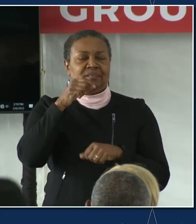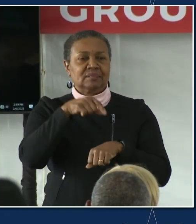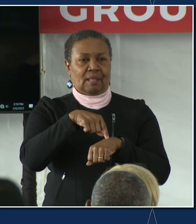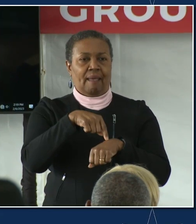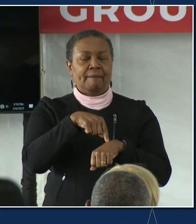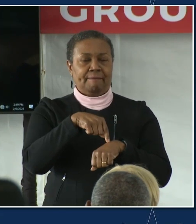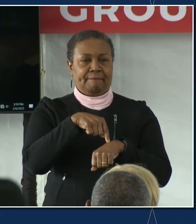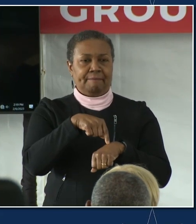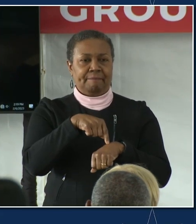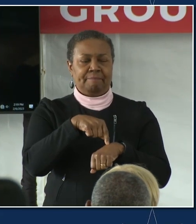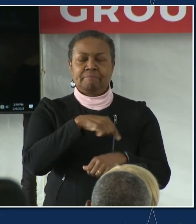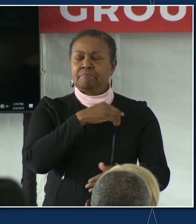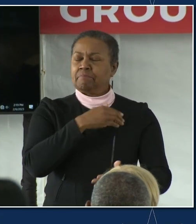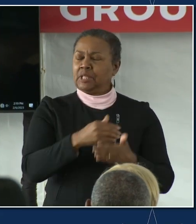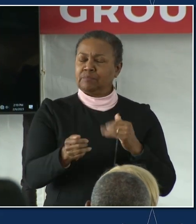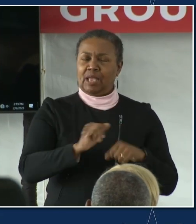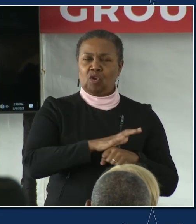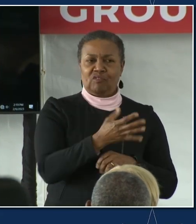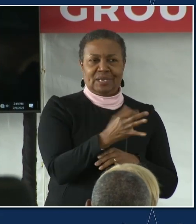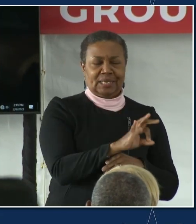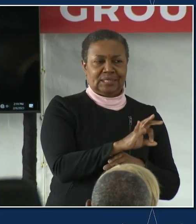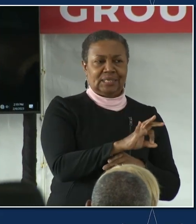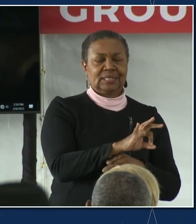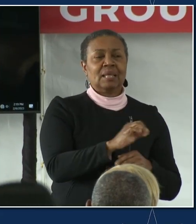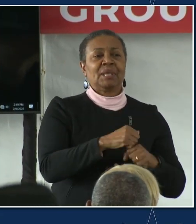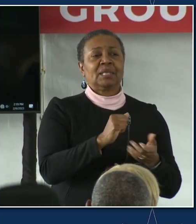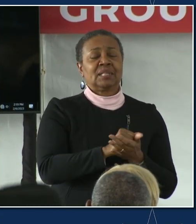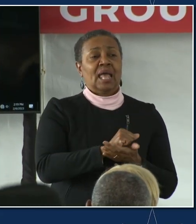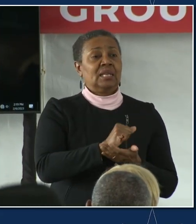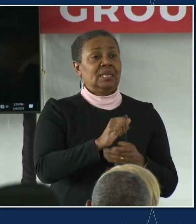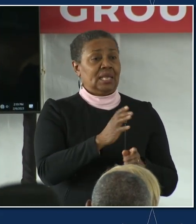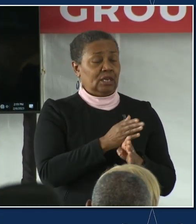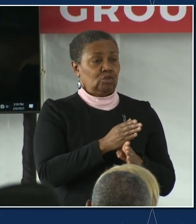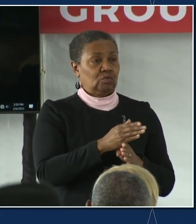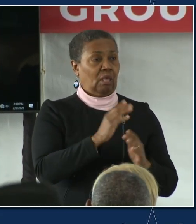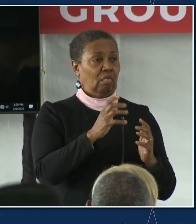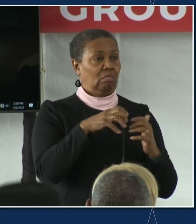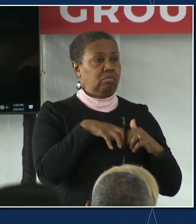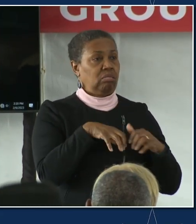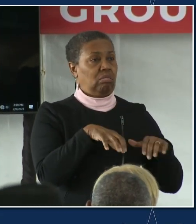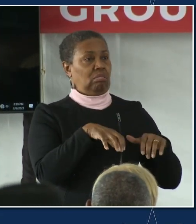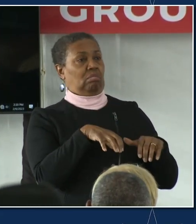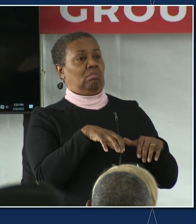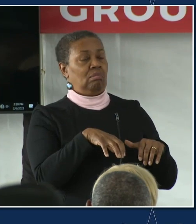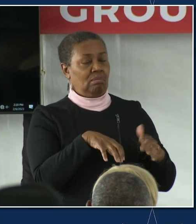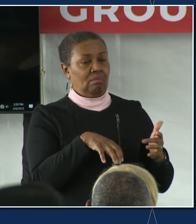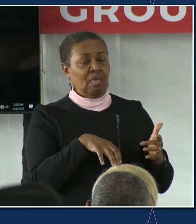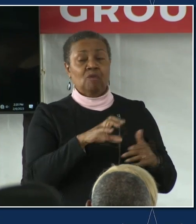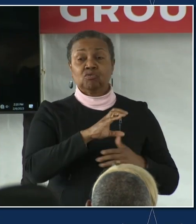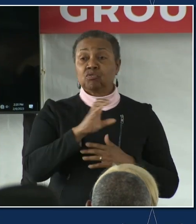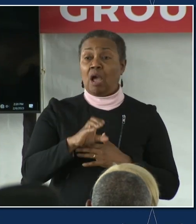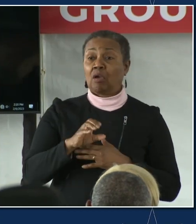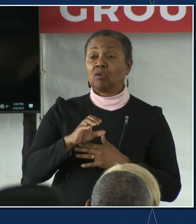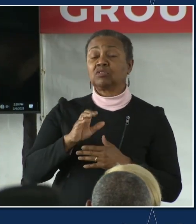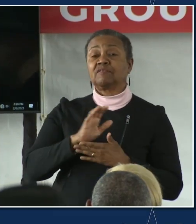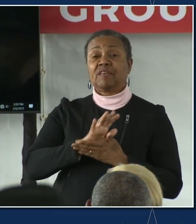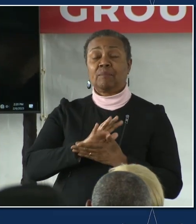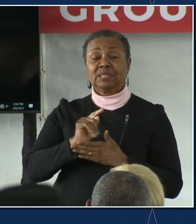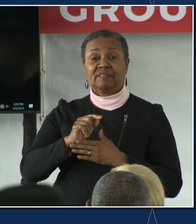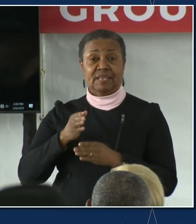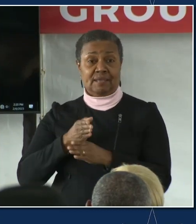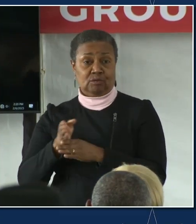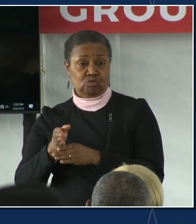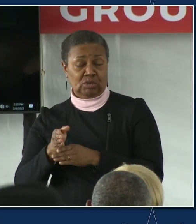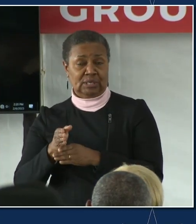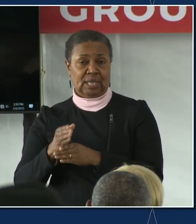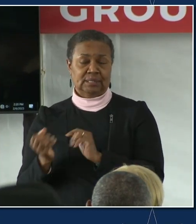time. Despite COVID bringing the film industry to a near standstill, Chicago's film and TV industry